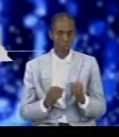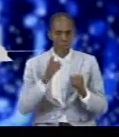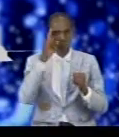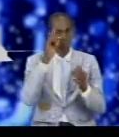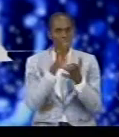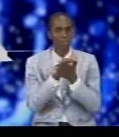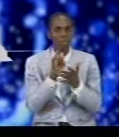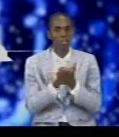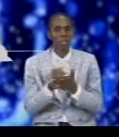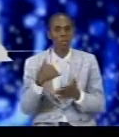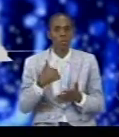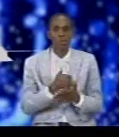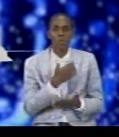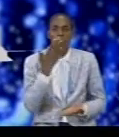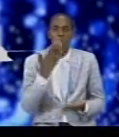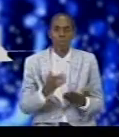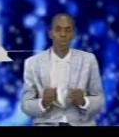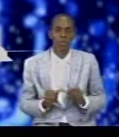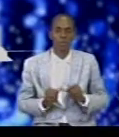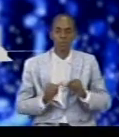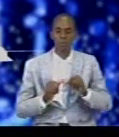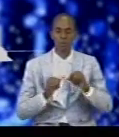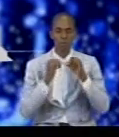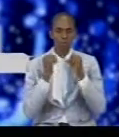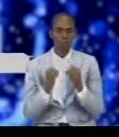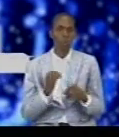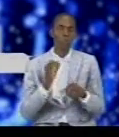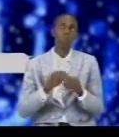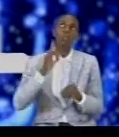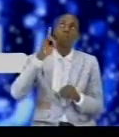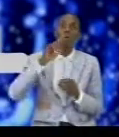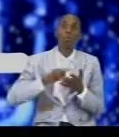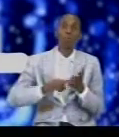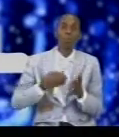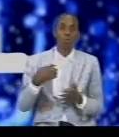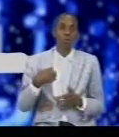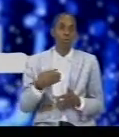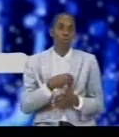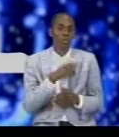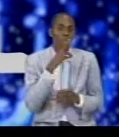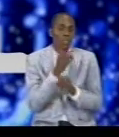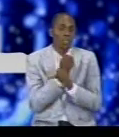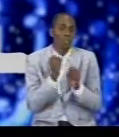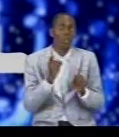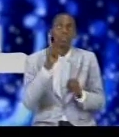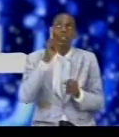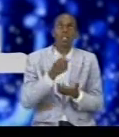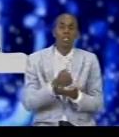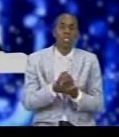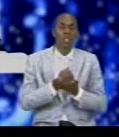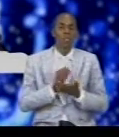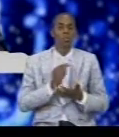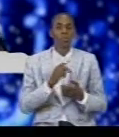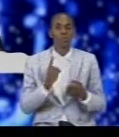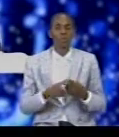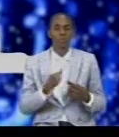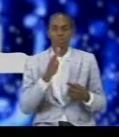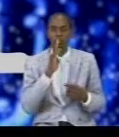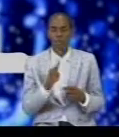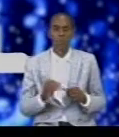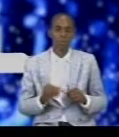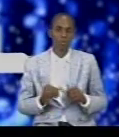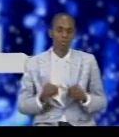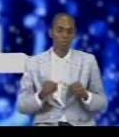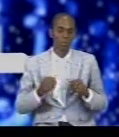steadfast and unmovable in him. Once we are saved, he give us the power to remain steadfast and not to